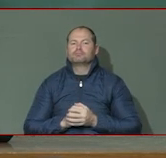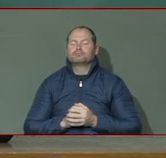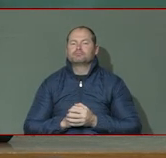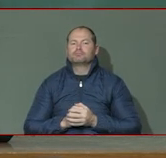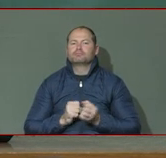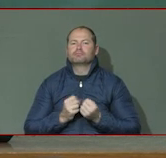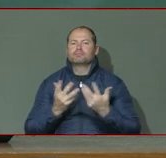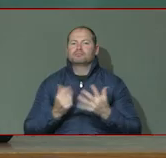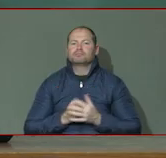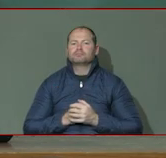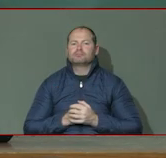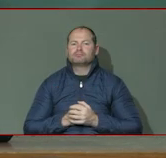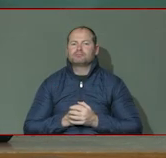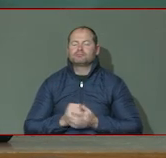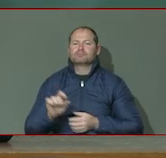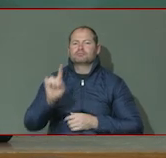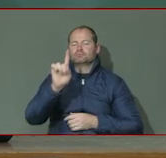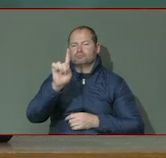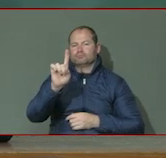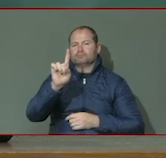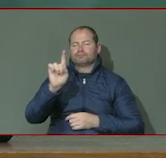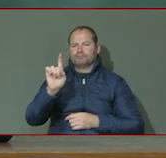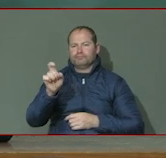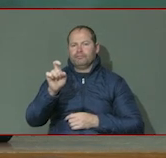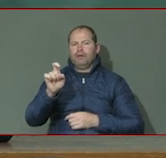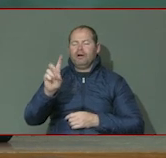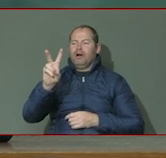was 1,200 cents,